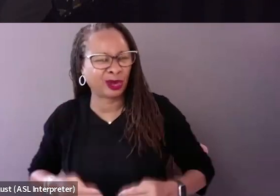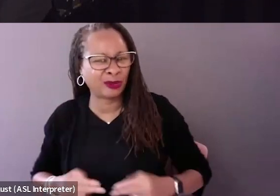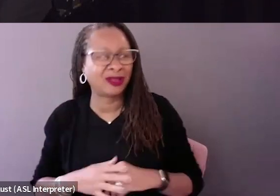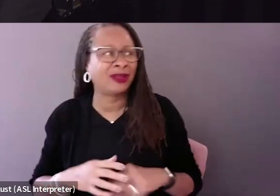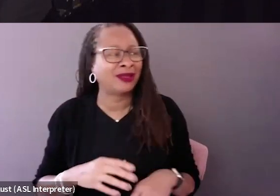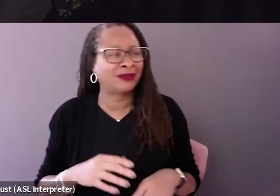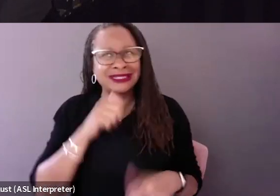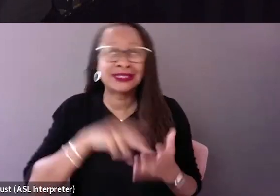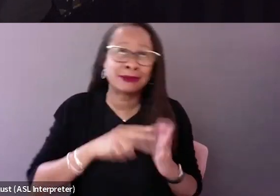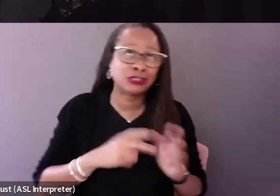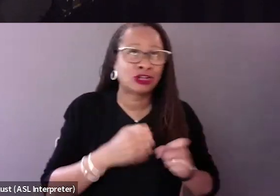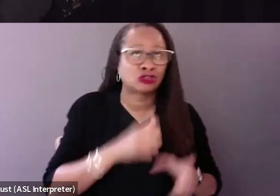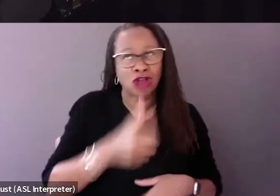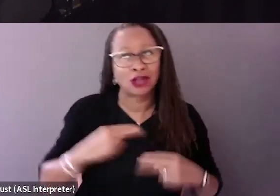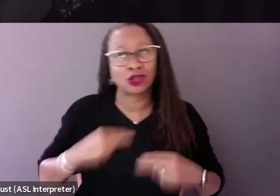but maybe sometimes they aren't.